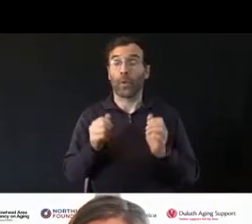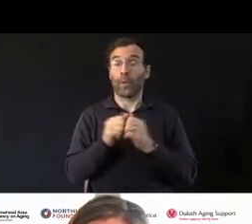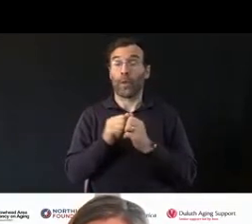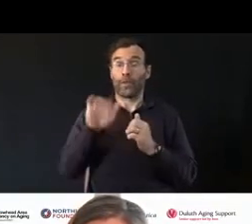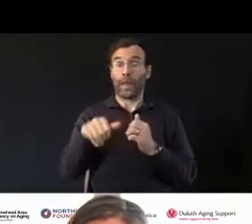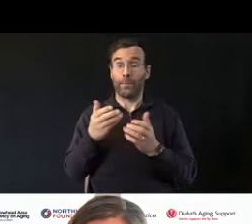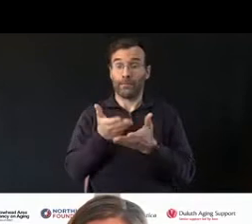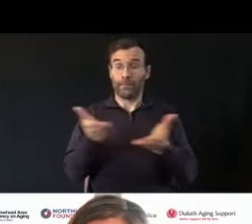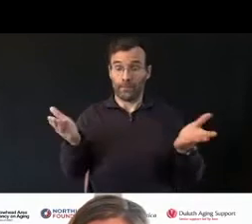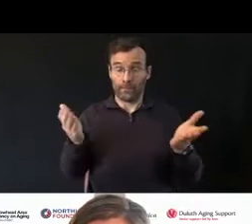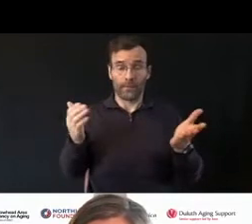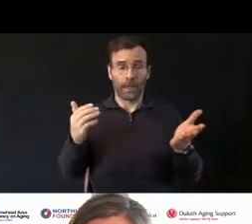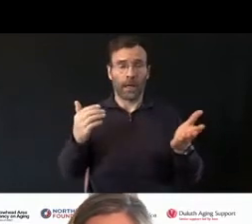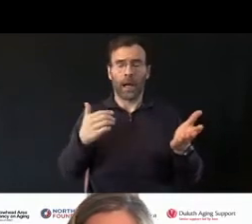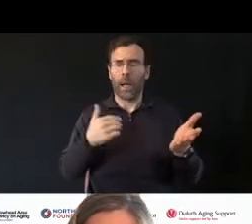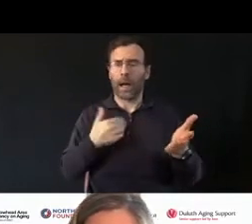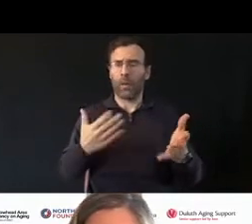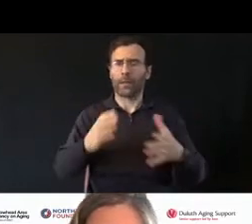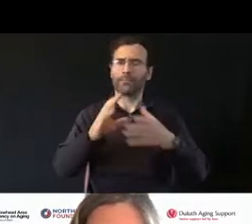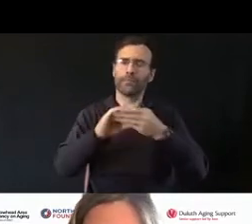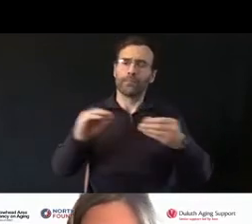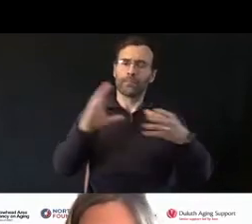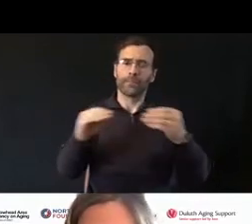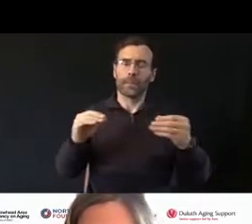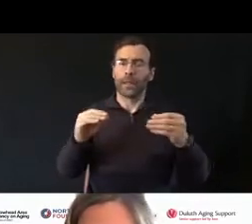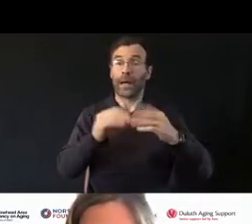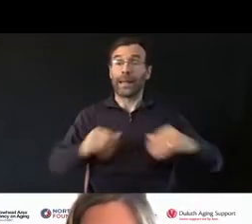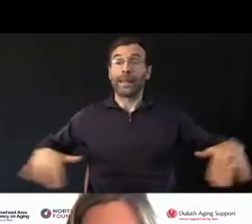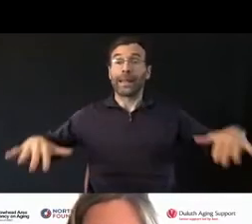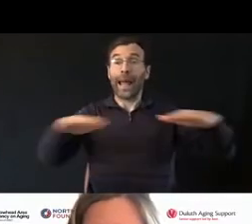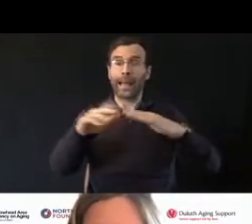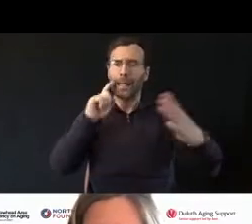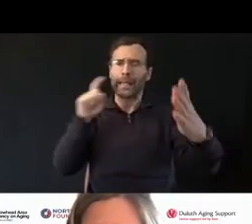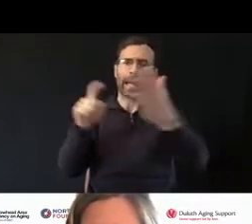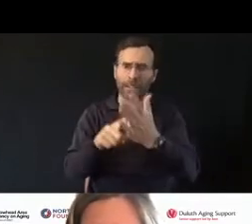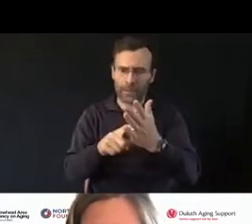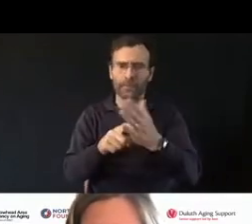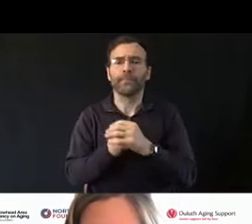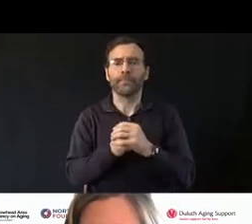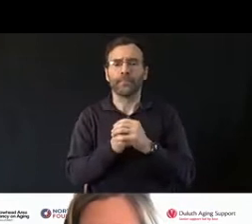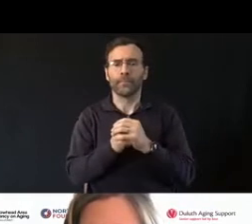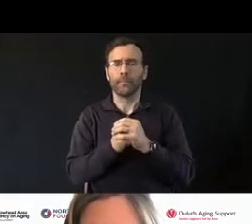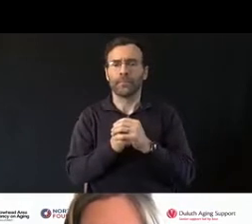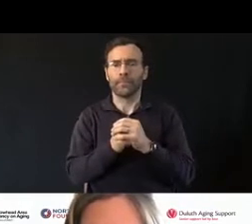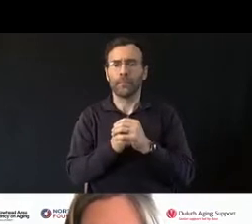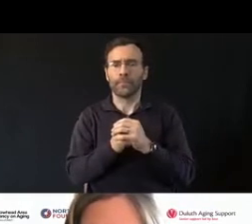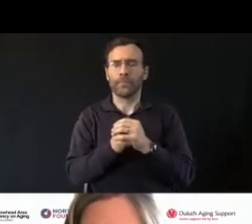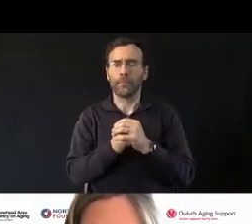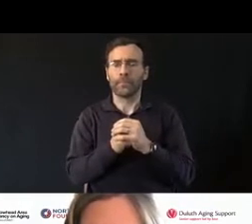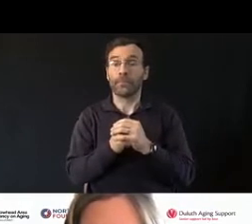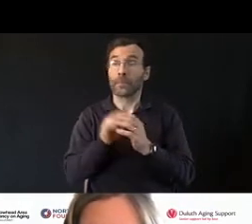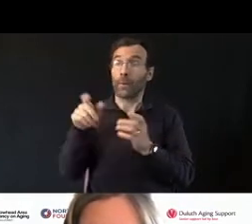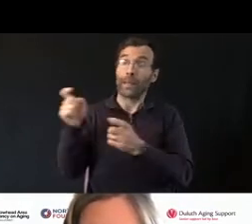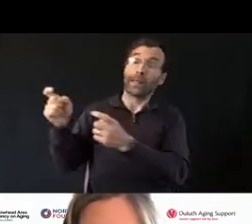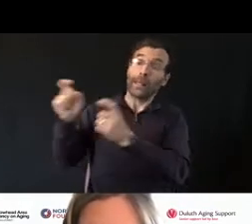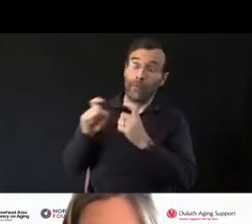to share a land acknowledgement that was gifted to us, if